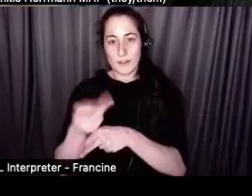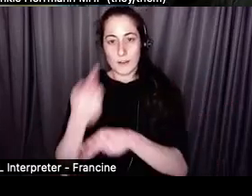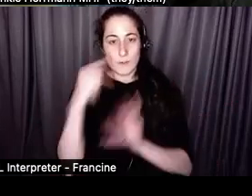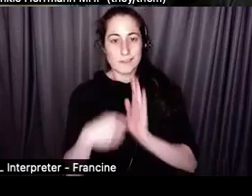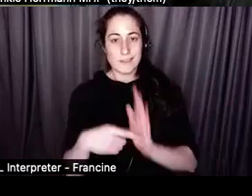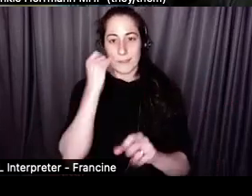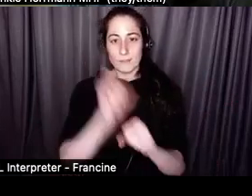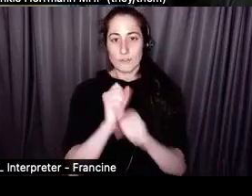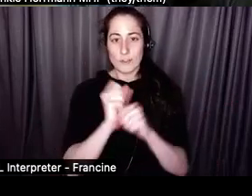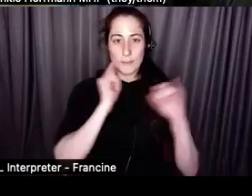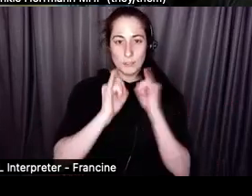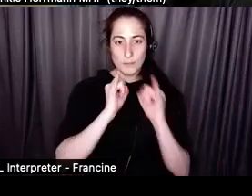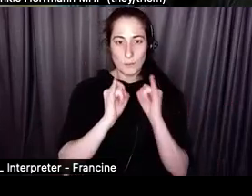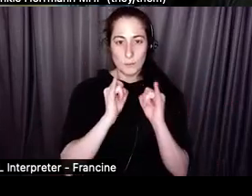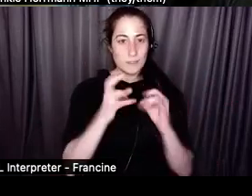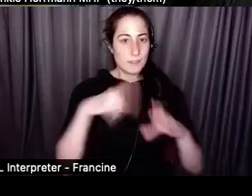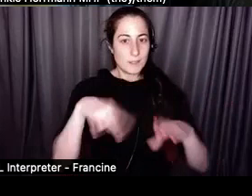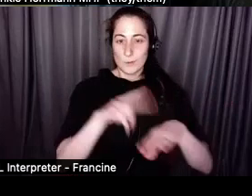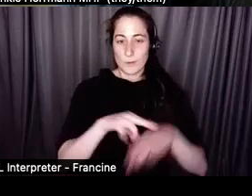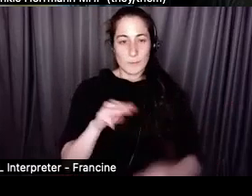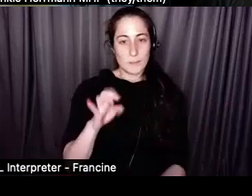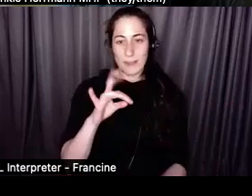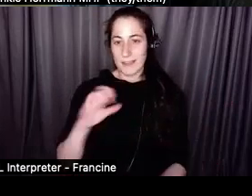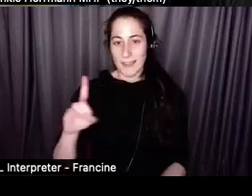interview, that normally would not be covered by Medicaid